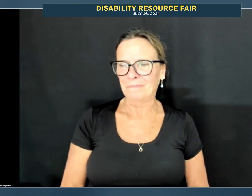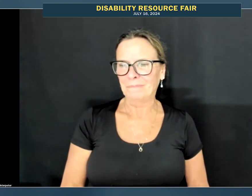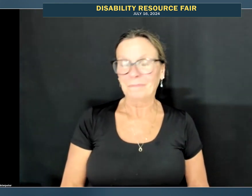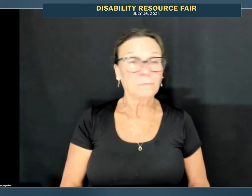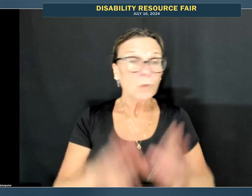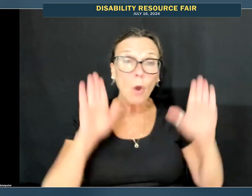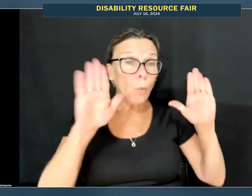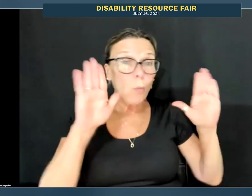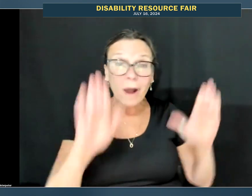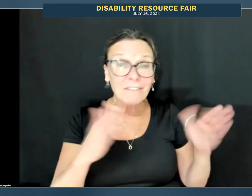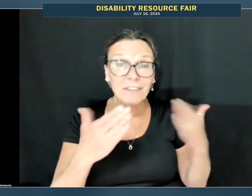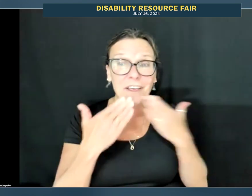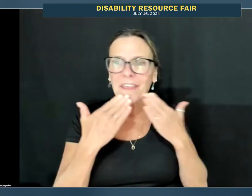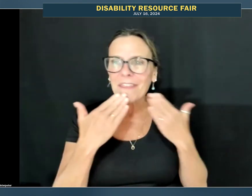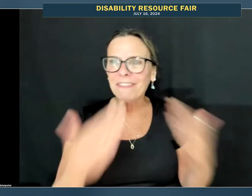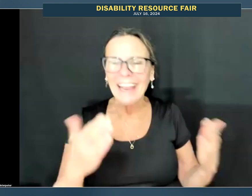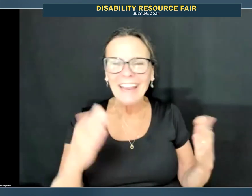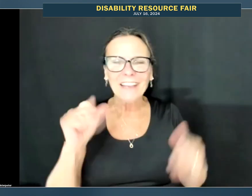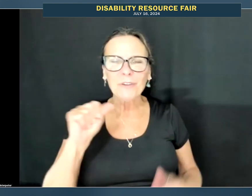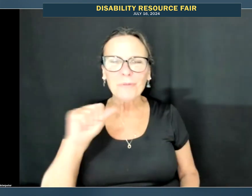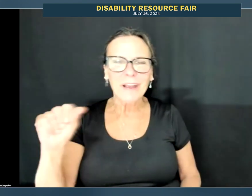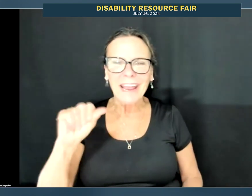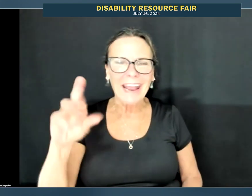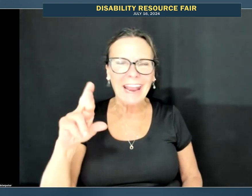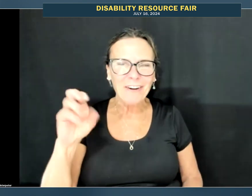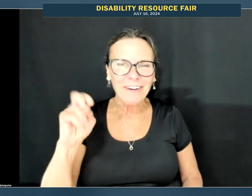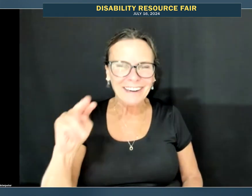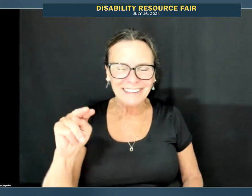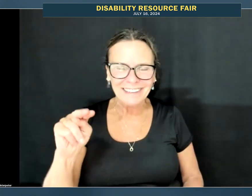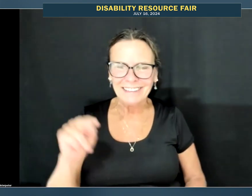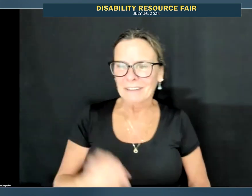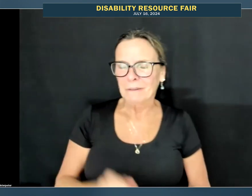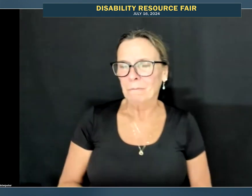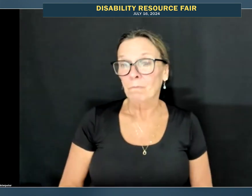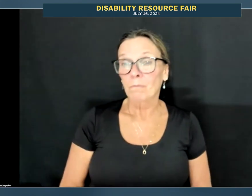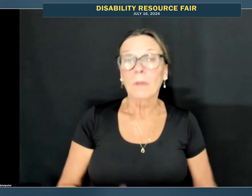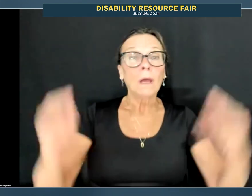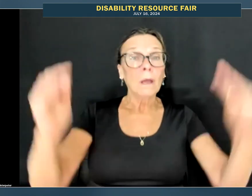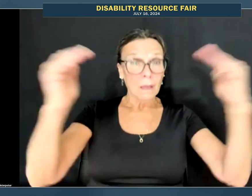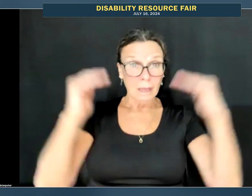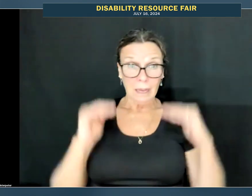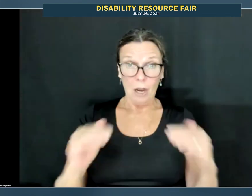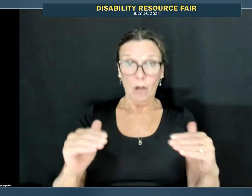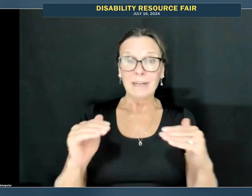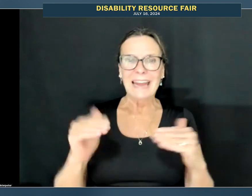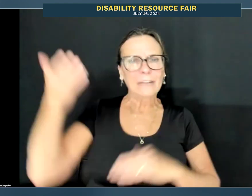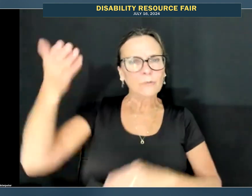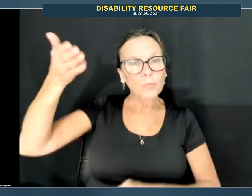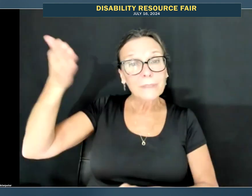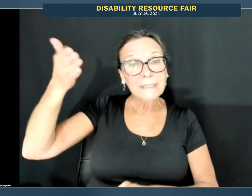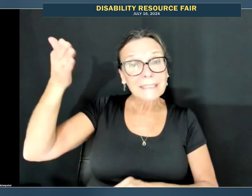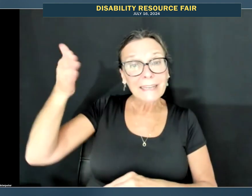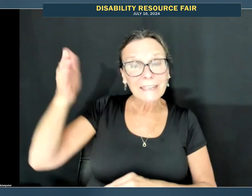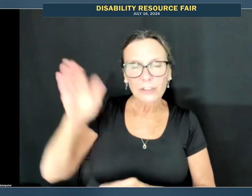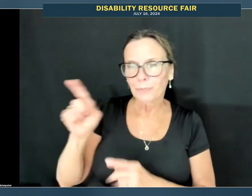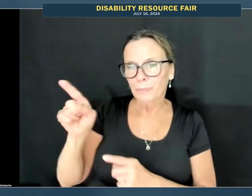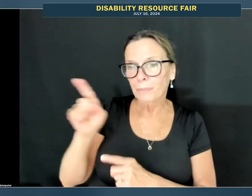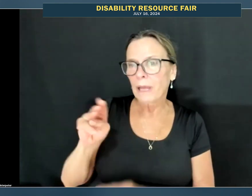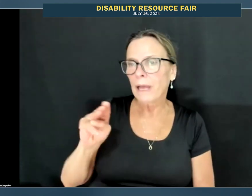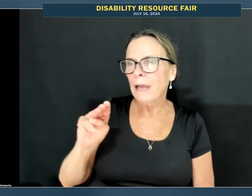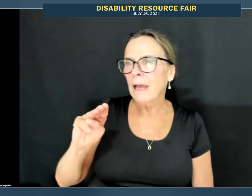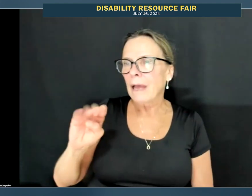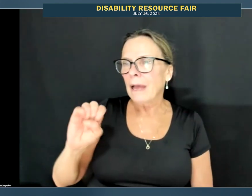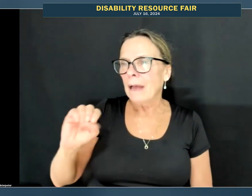Wonderful. Thank you so much, Aaron. You're welcome. Really appreciate that. Okay, on to our next presentation. Meg Bondera,